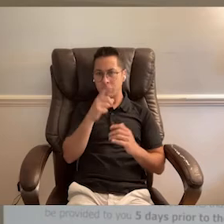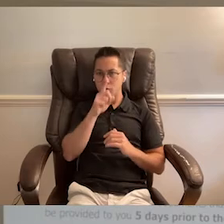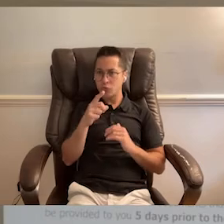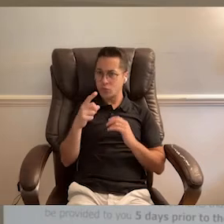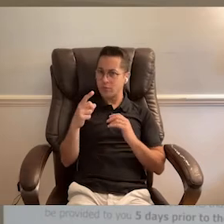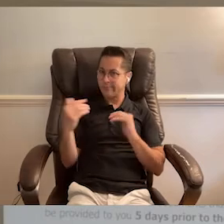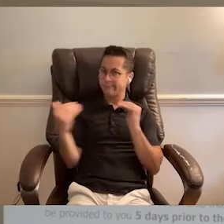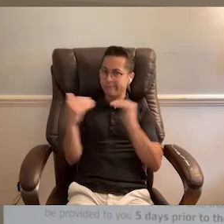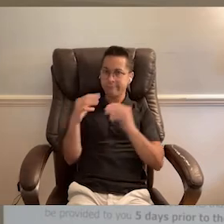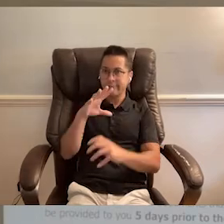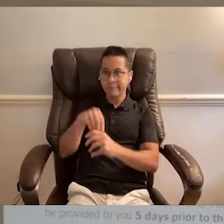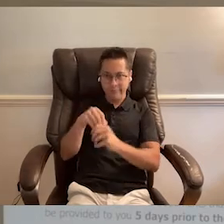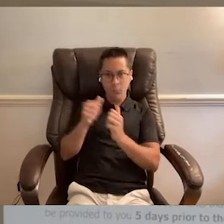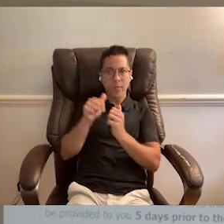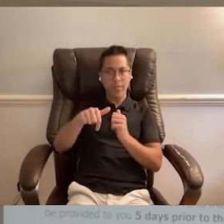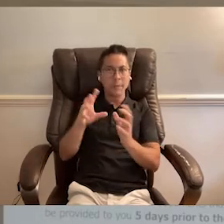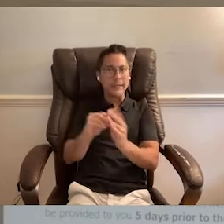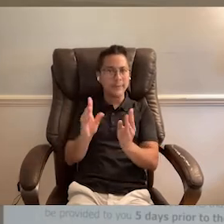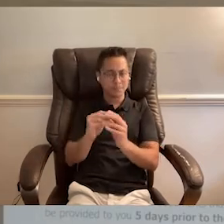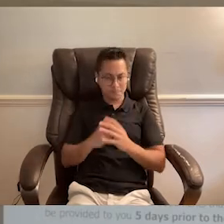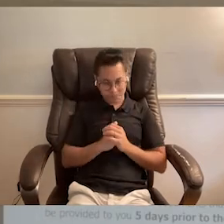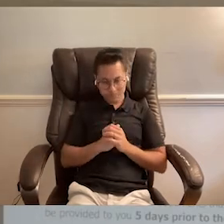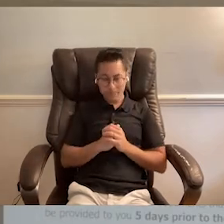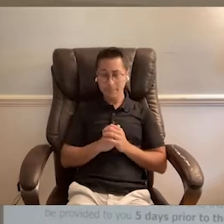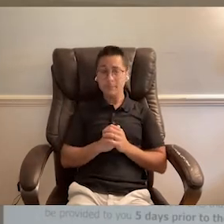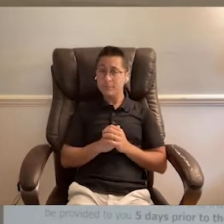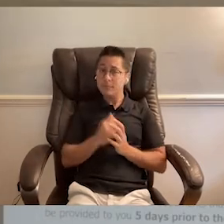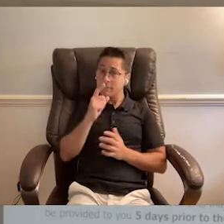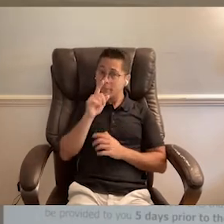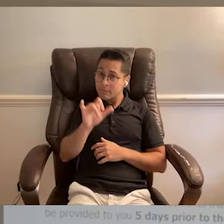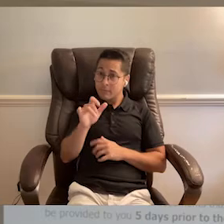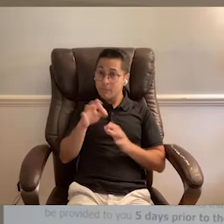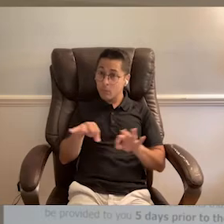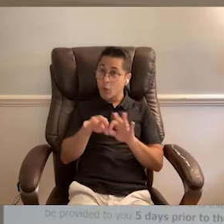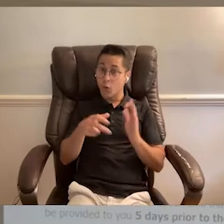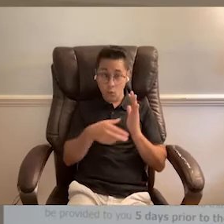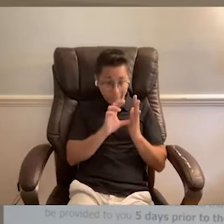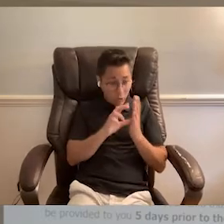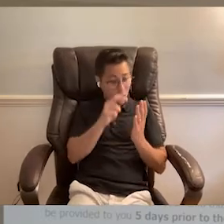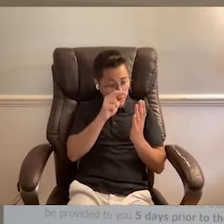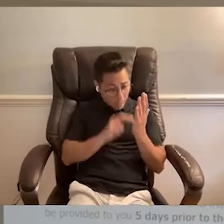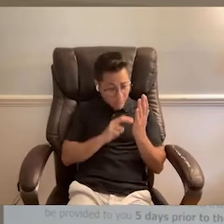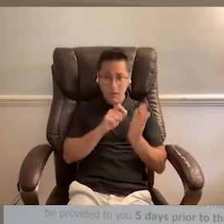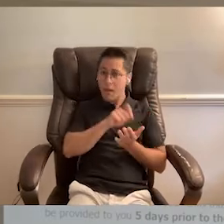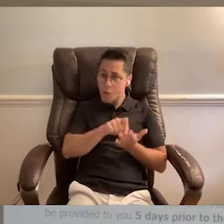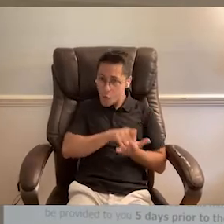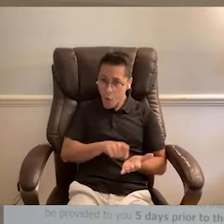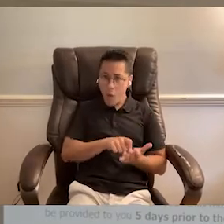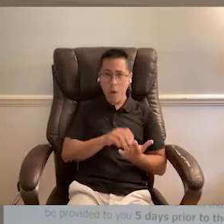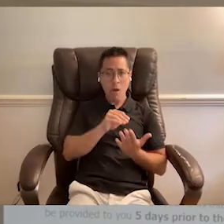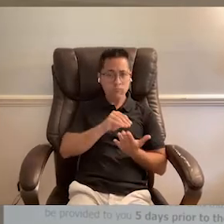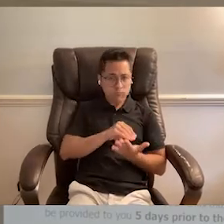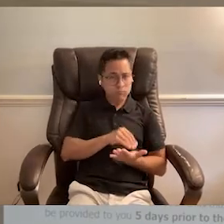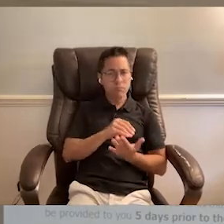meeting. It's important that you review them, you make notes, you note your child's strengths, you